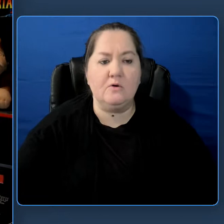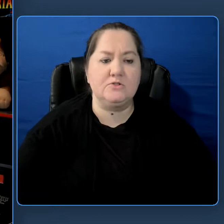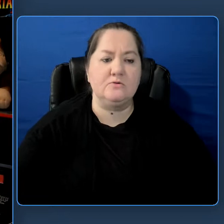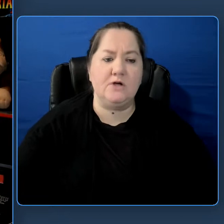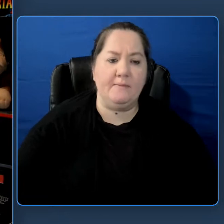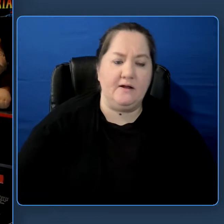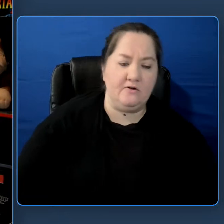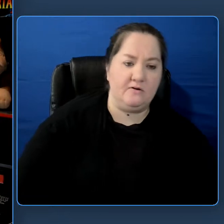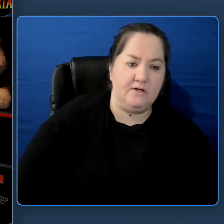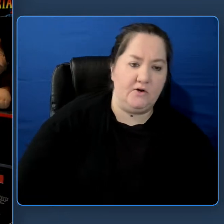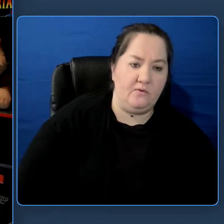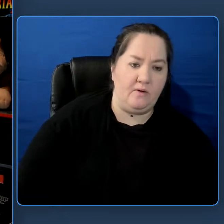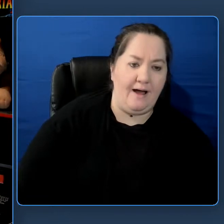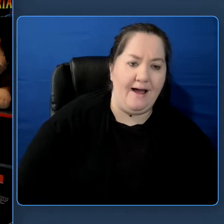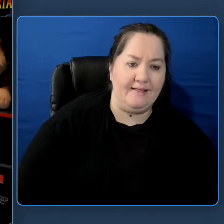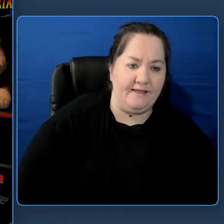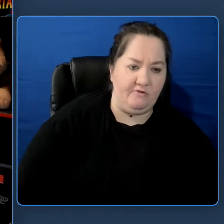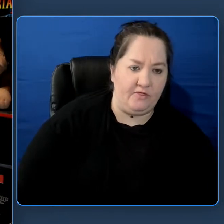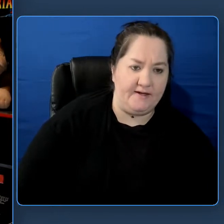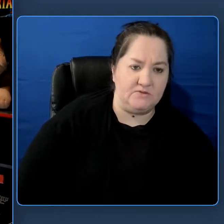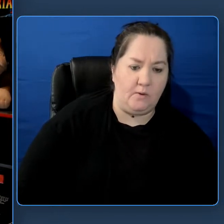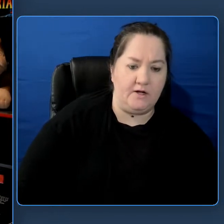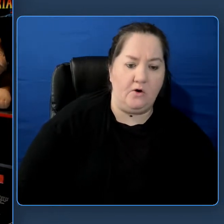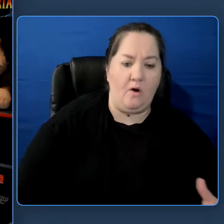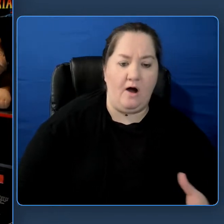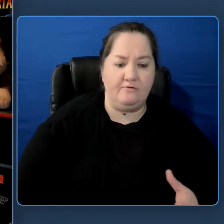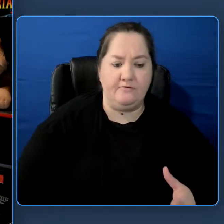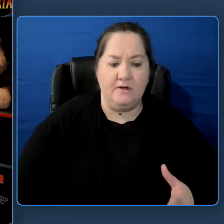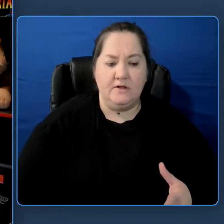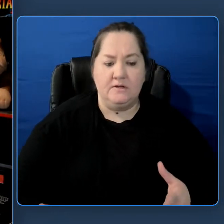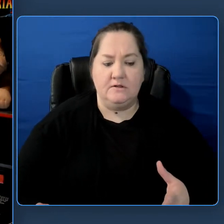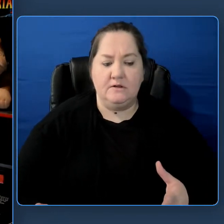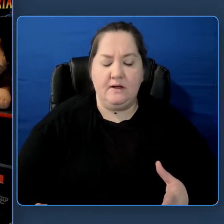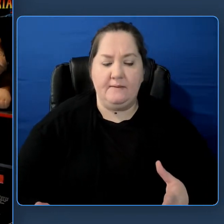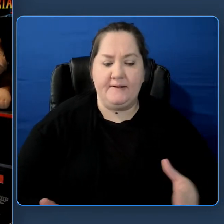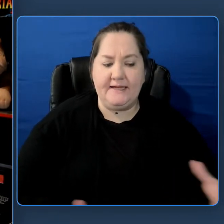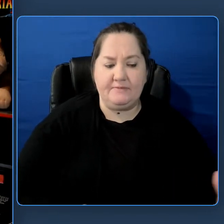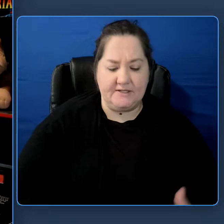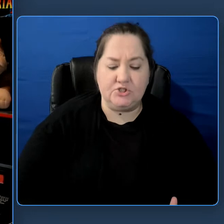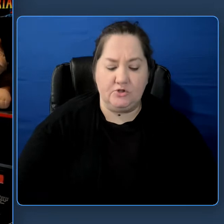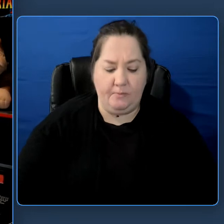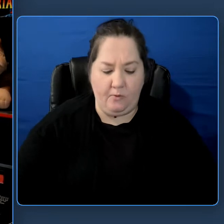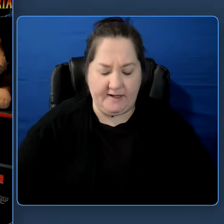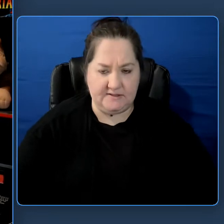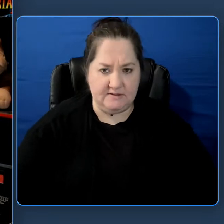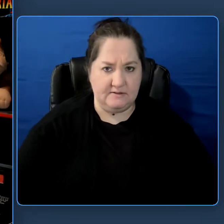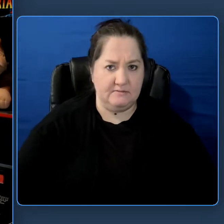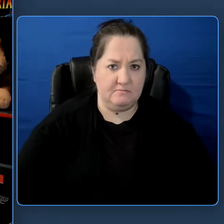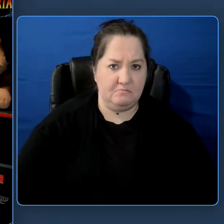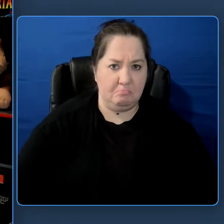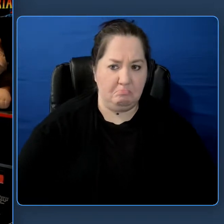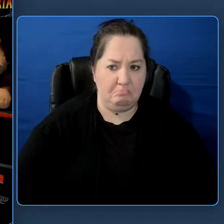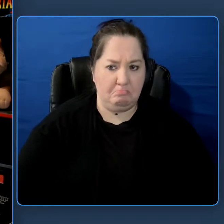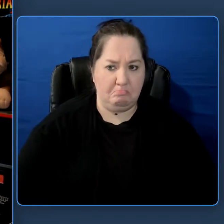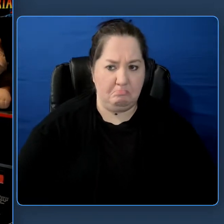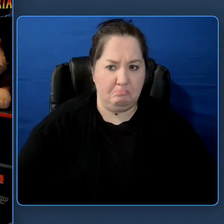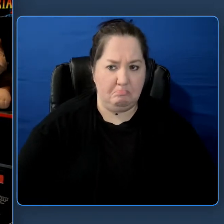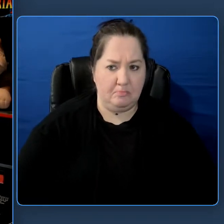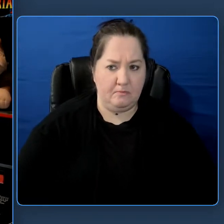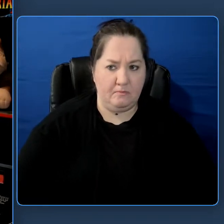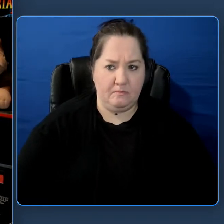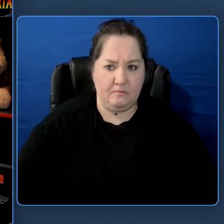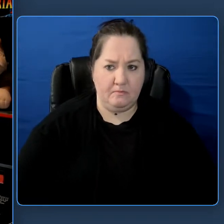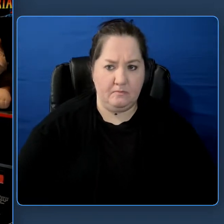Some don't talk about other, high level things, want to go off and keep things to the point.